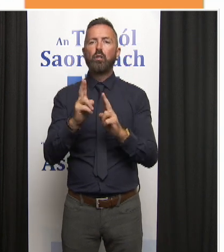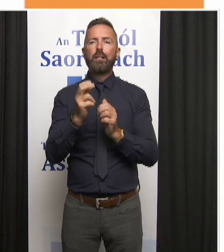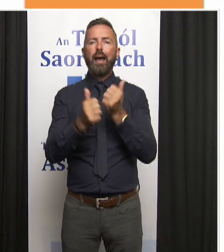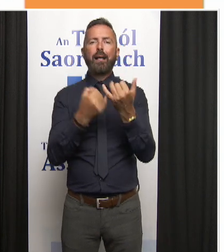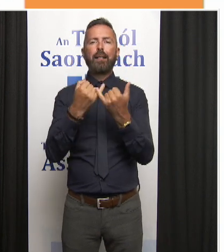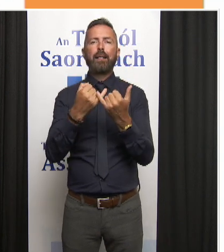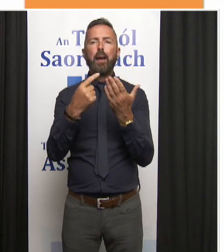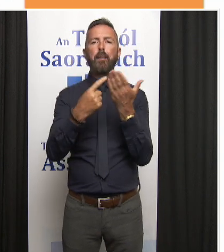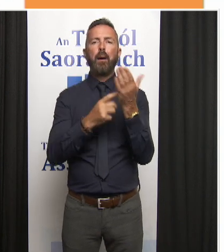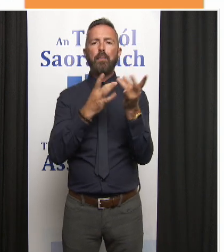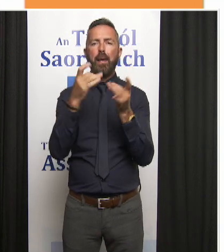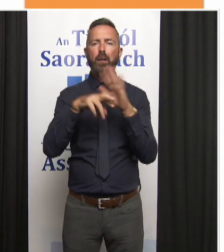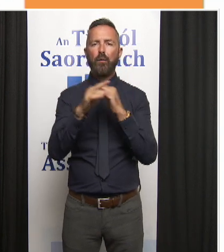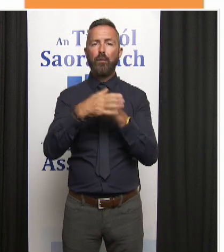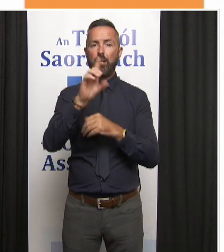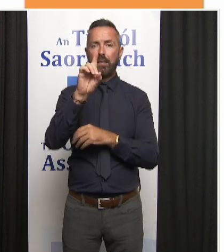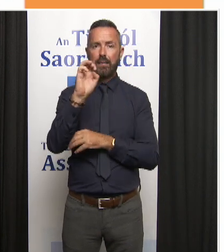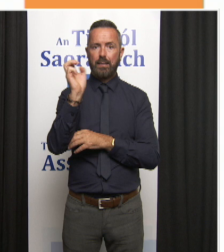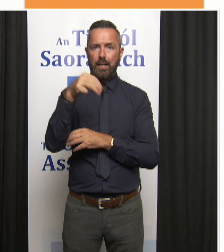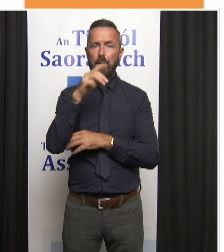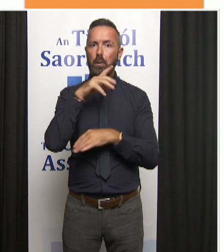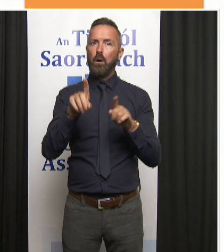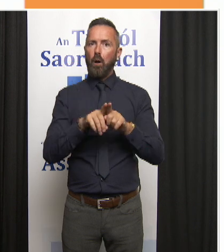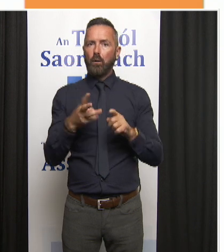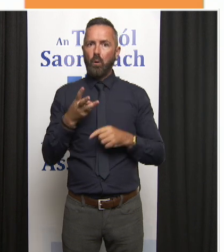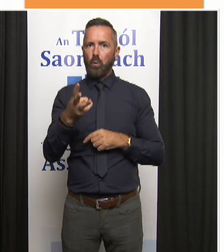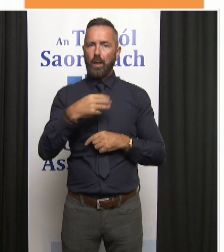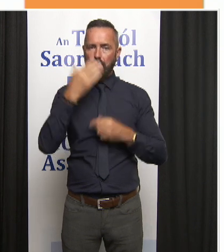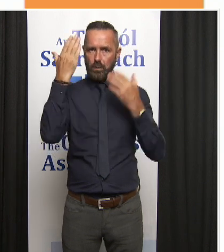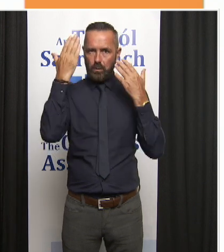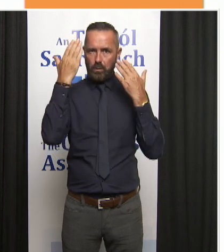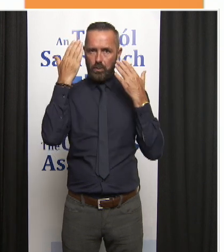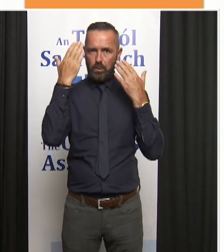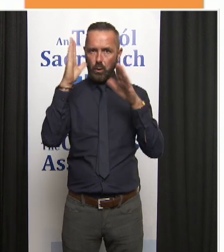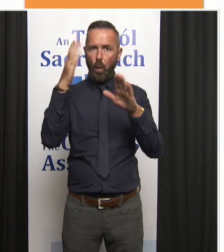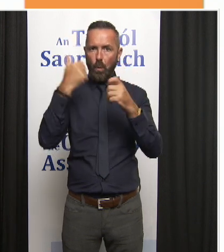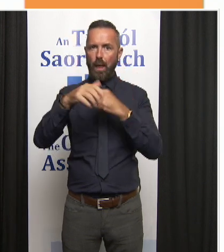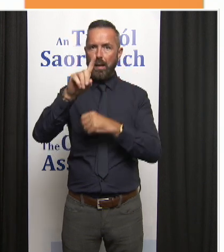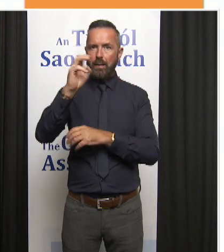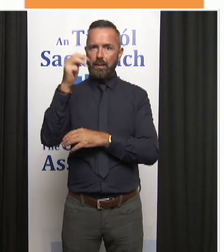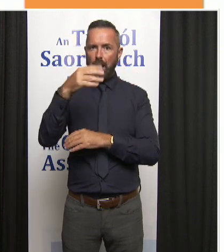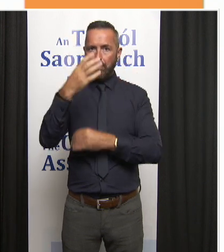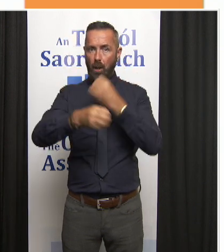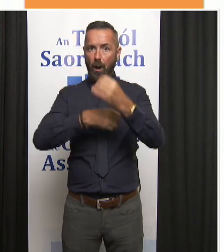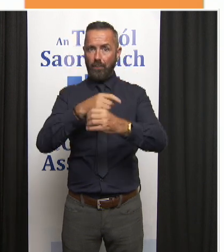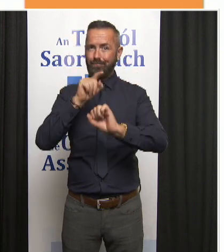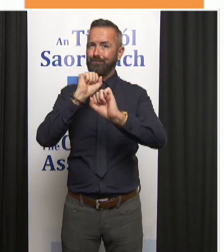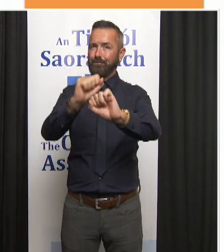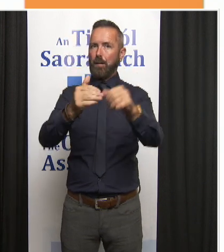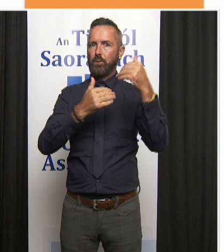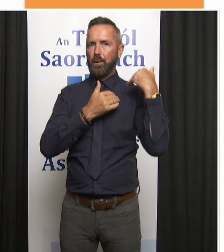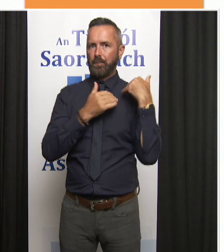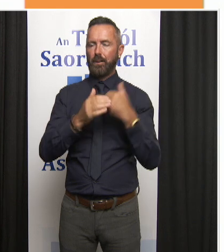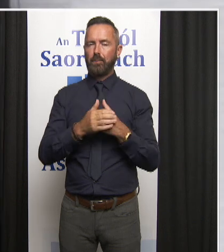maker for the DEM, but also as a way to hold the DEM's office accountable. A